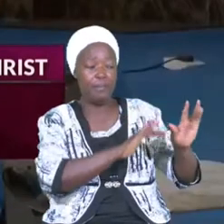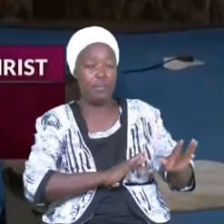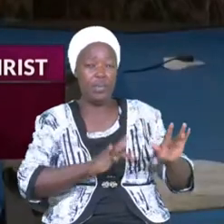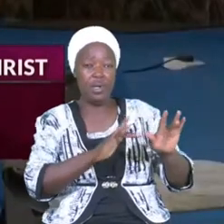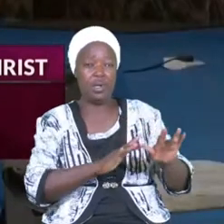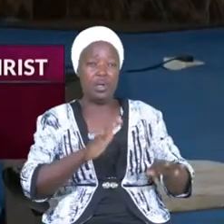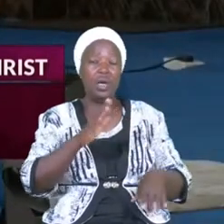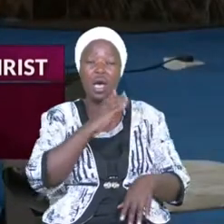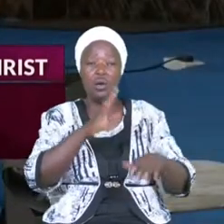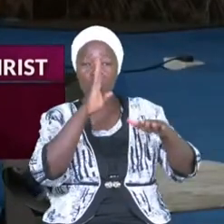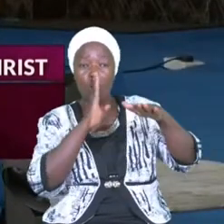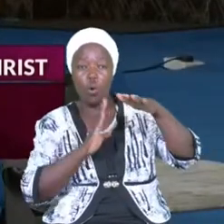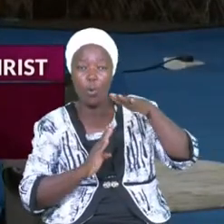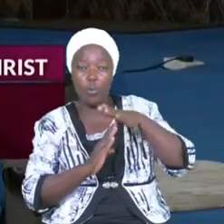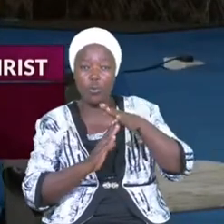judgment.